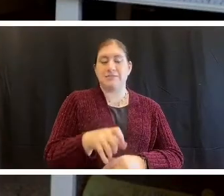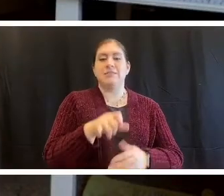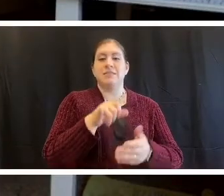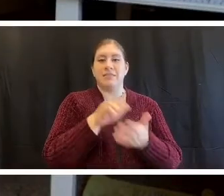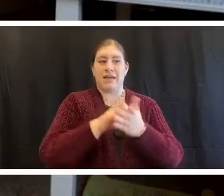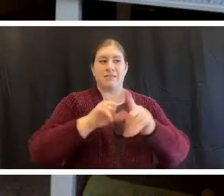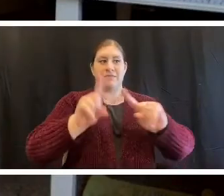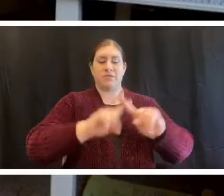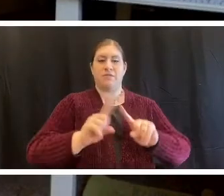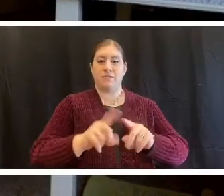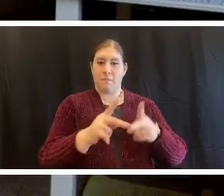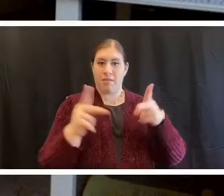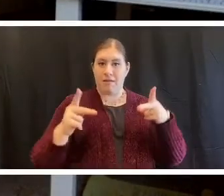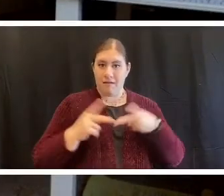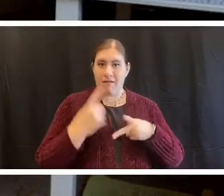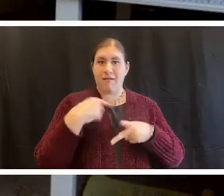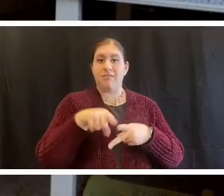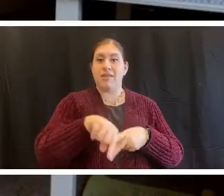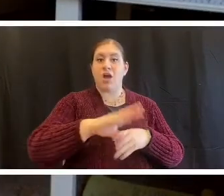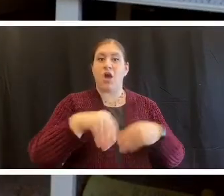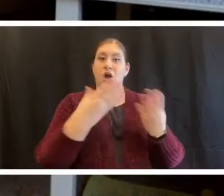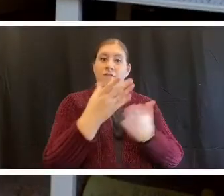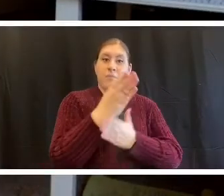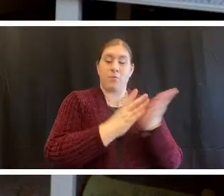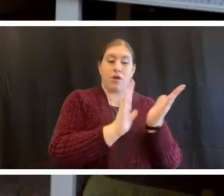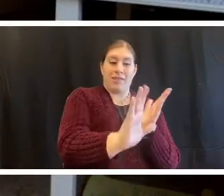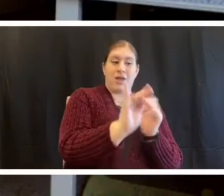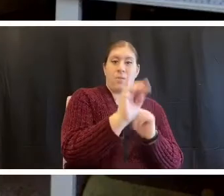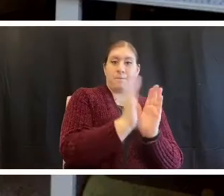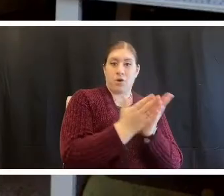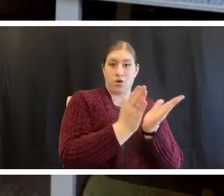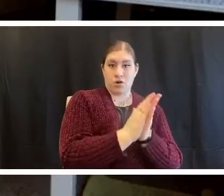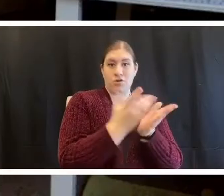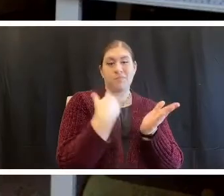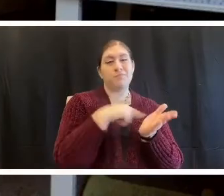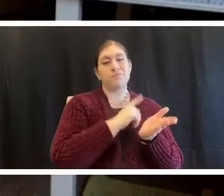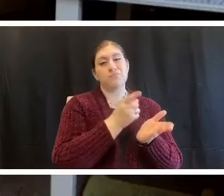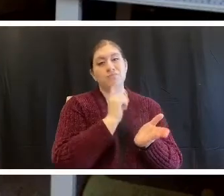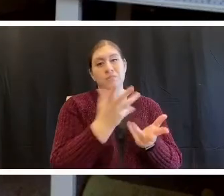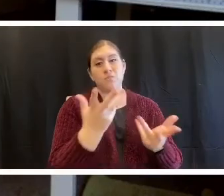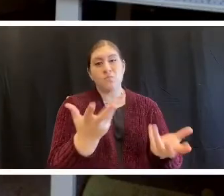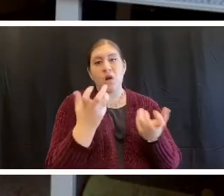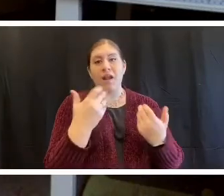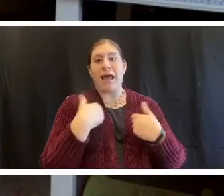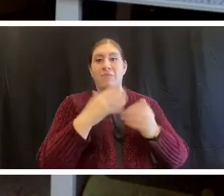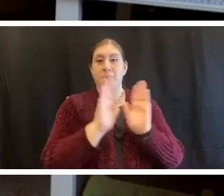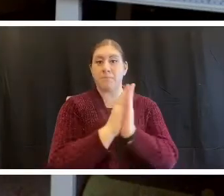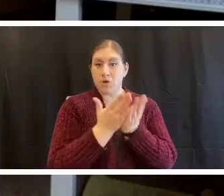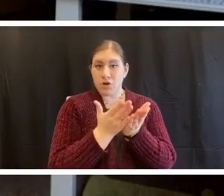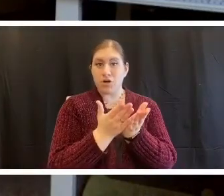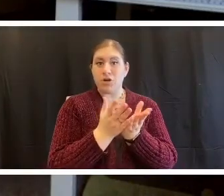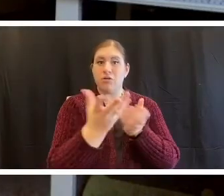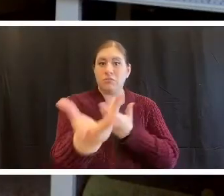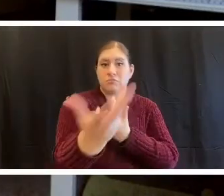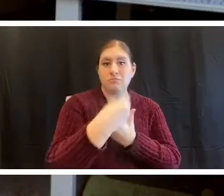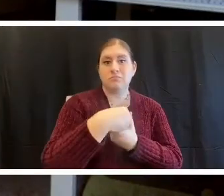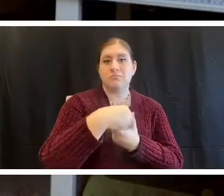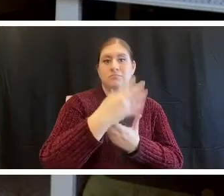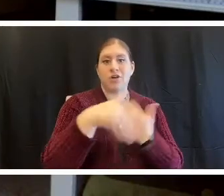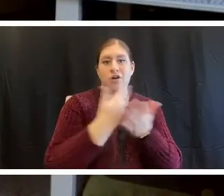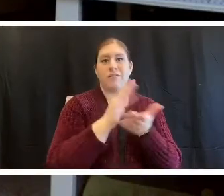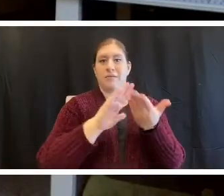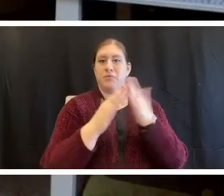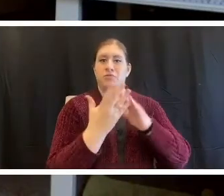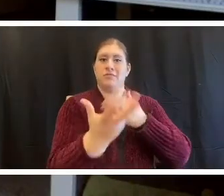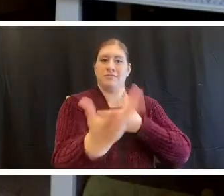places like that, who authored portions of the textbook because we really wanted to have a textbook that engaged